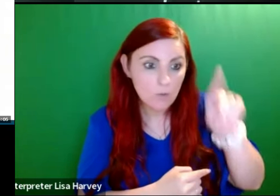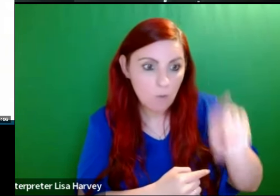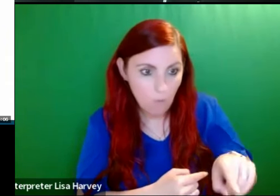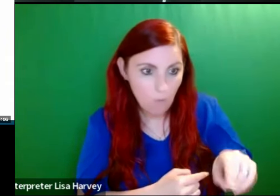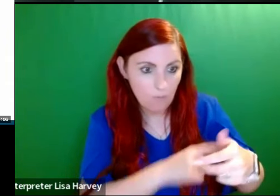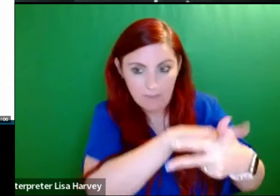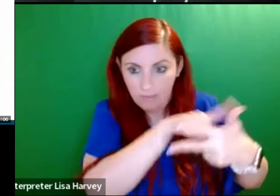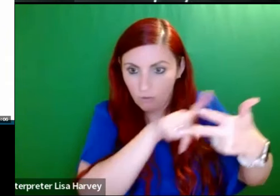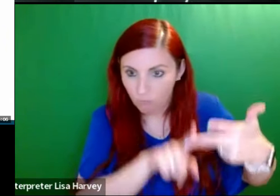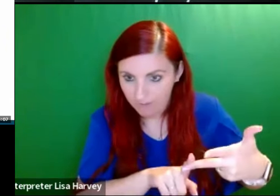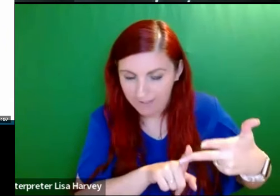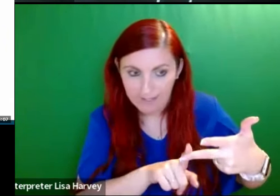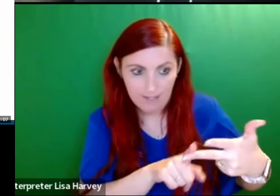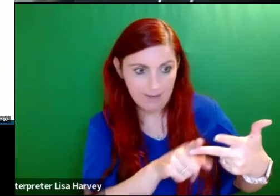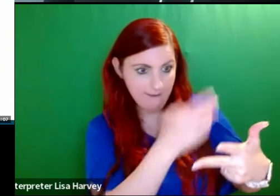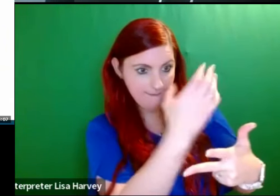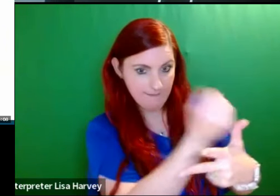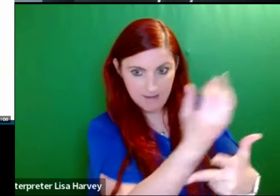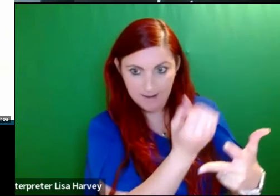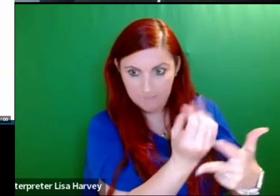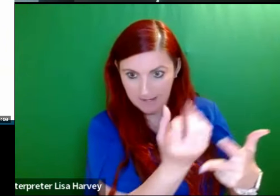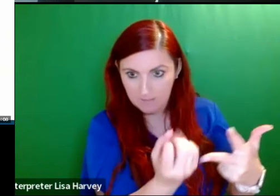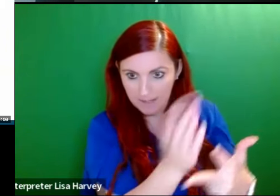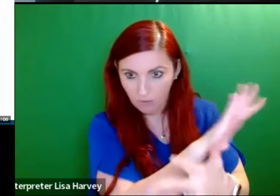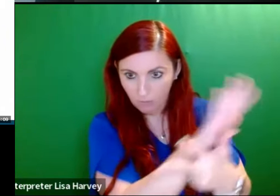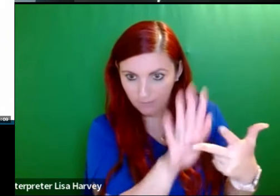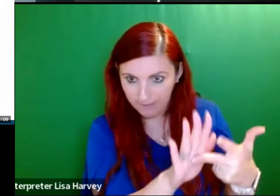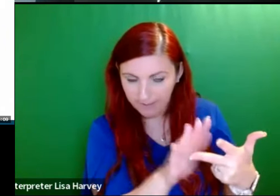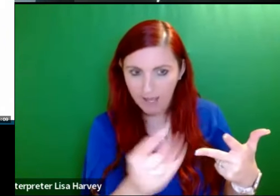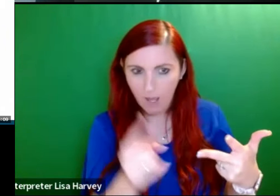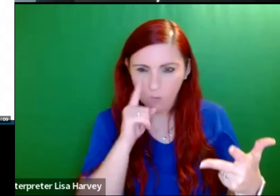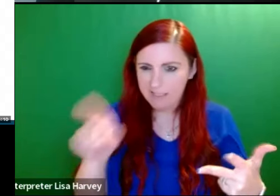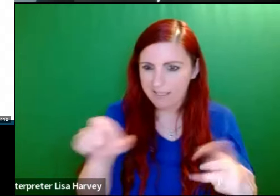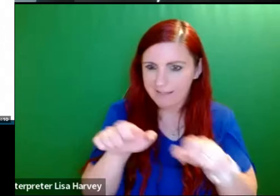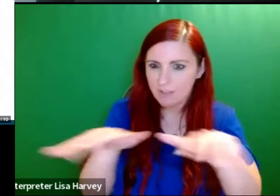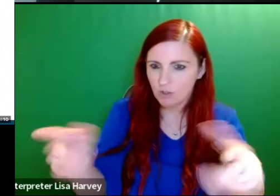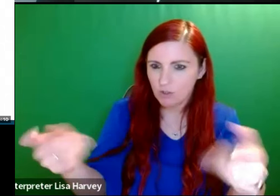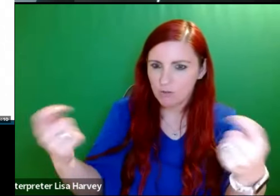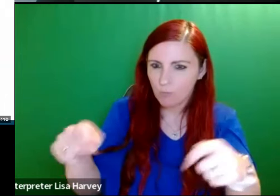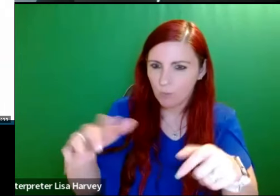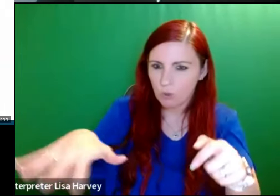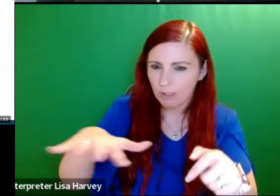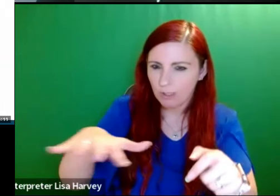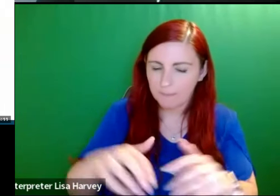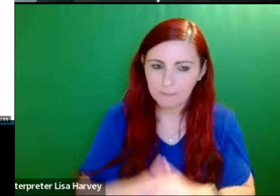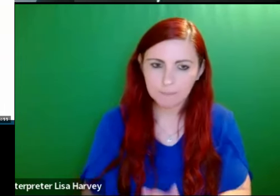different lexical symbolic units, let's take a look at their distribution.